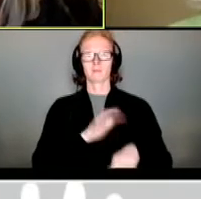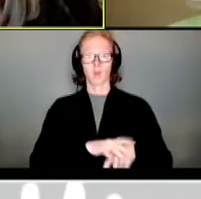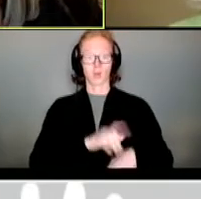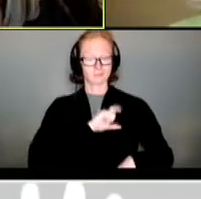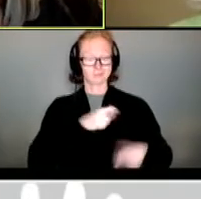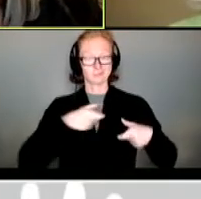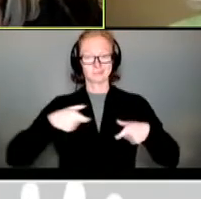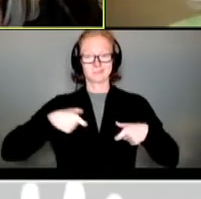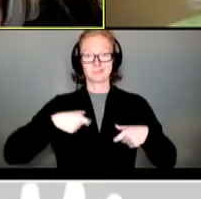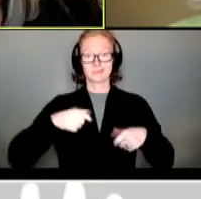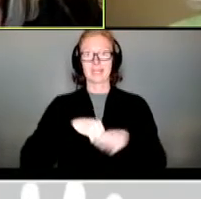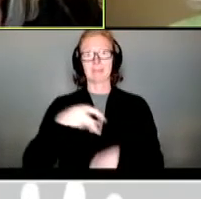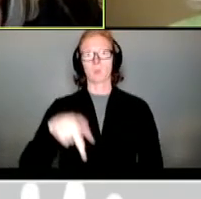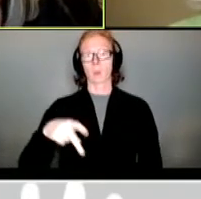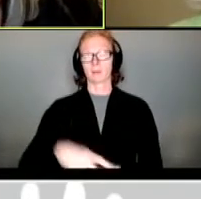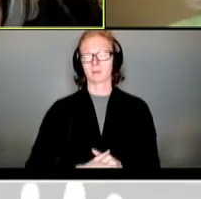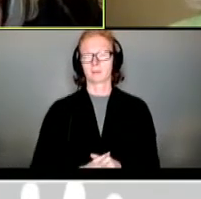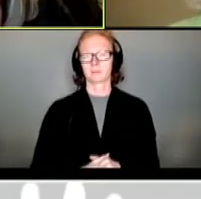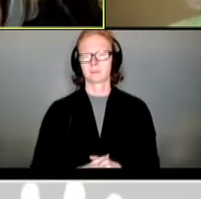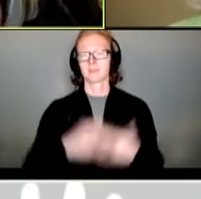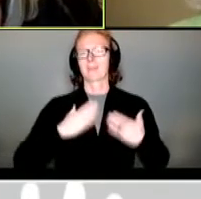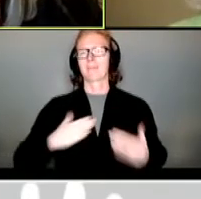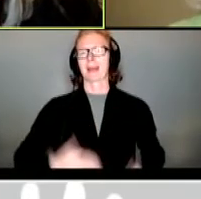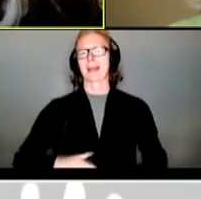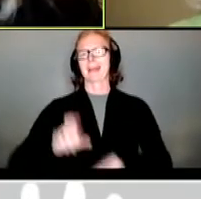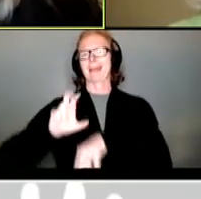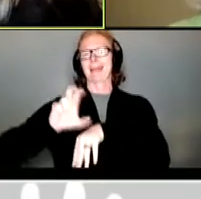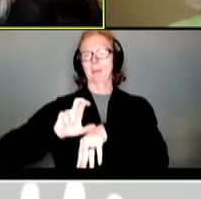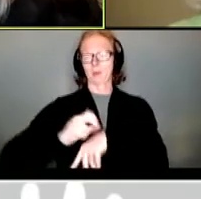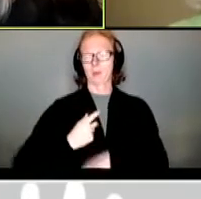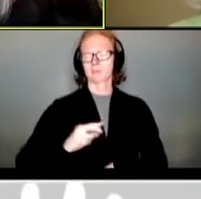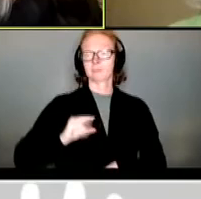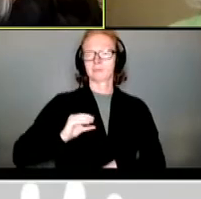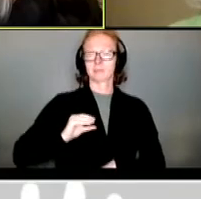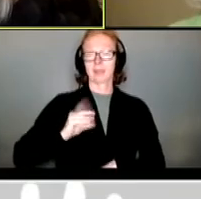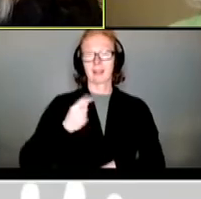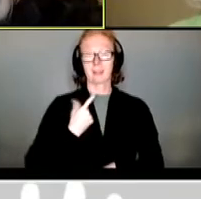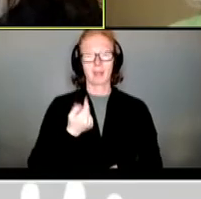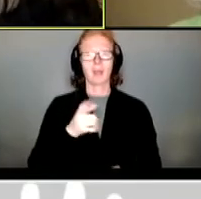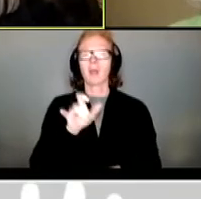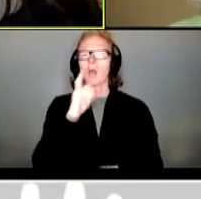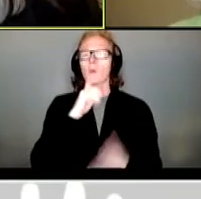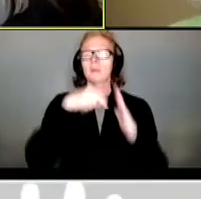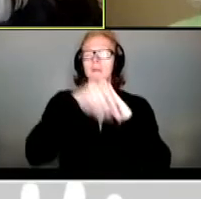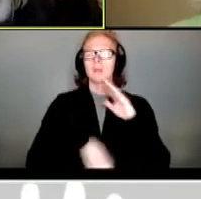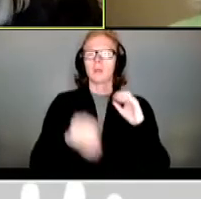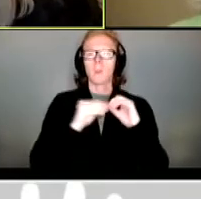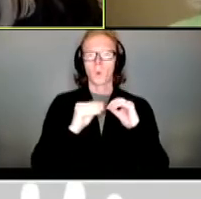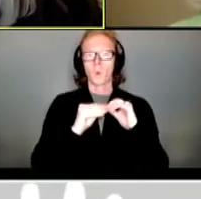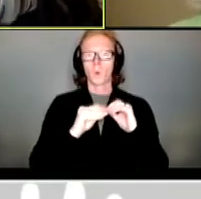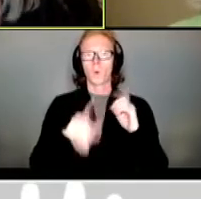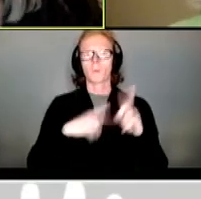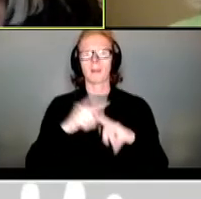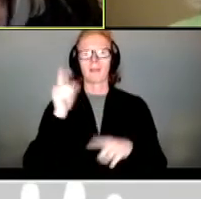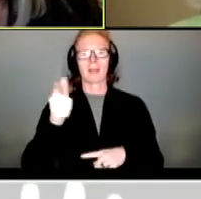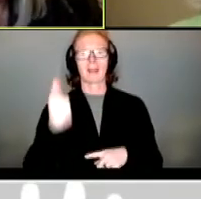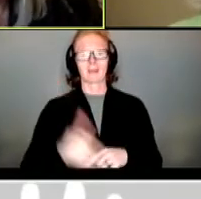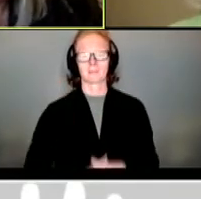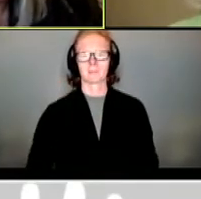issue here in Portland. And I will talk a little bit more about that later in our